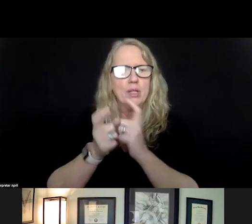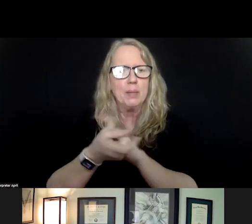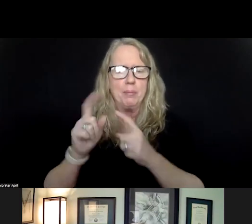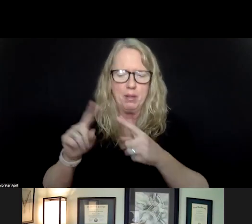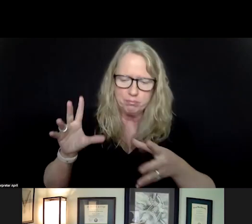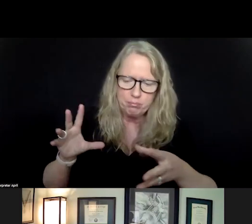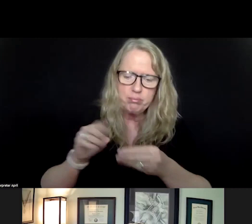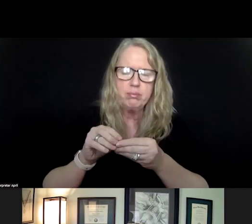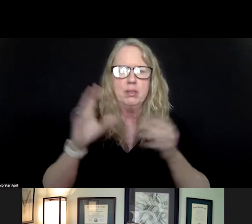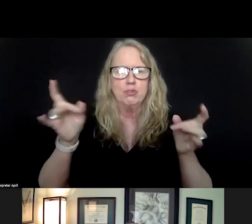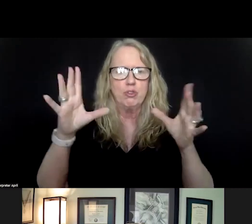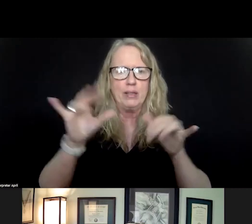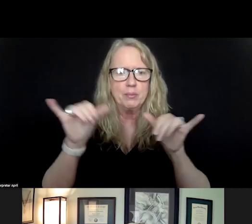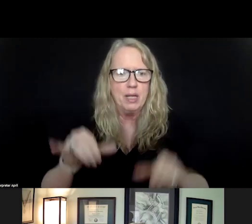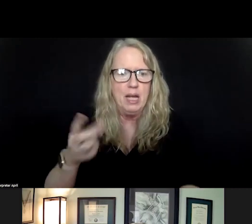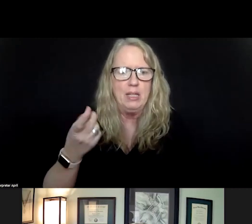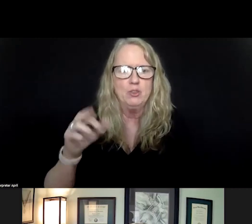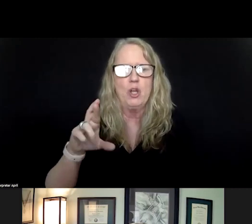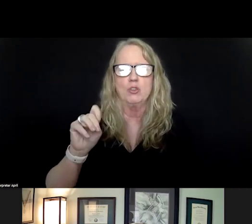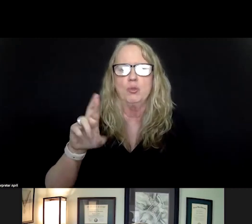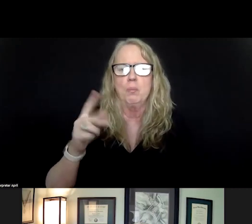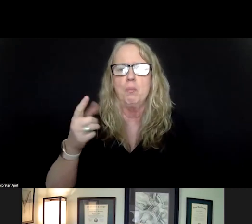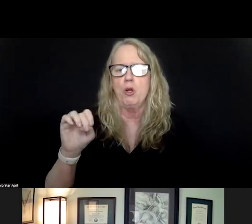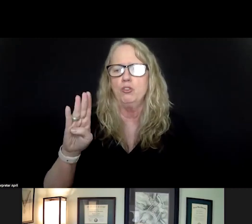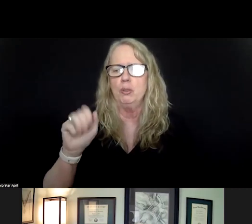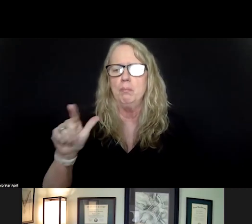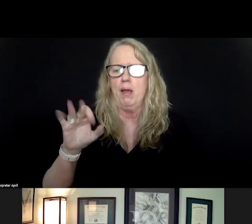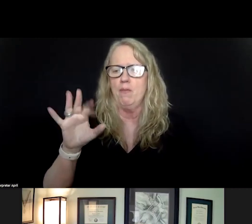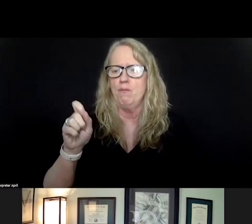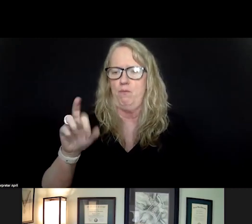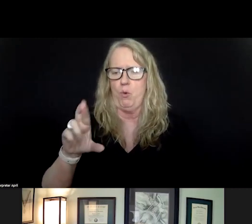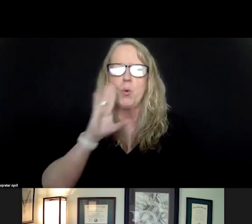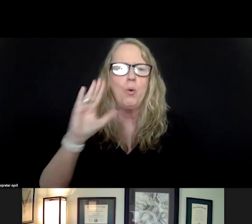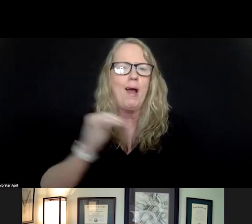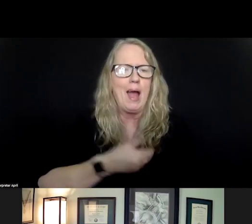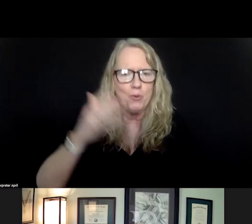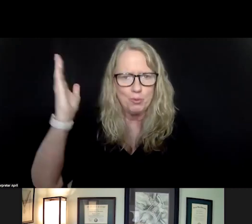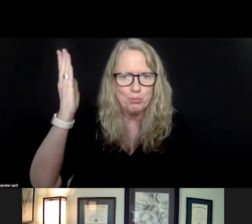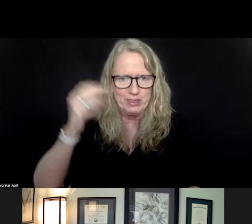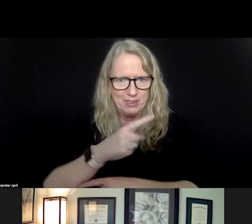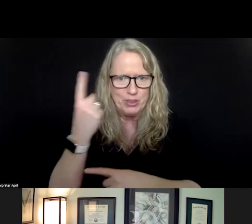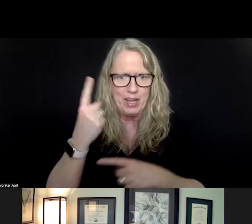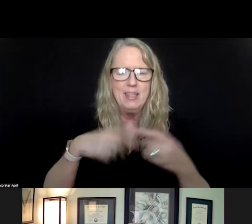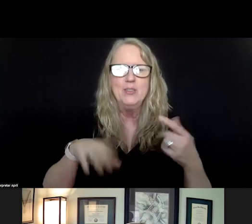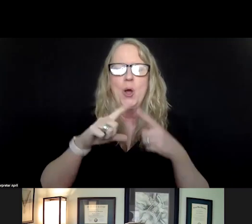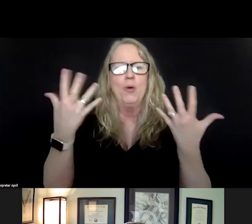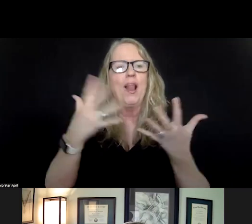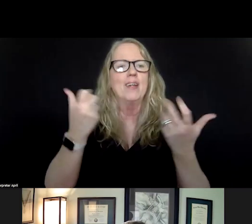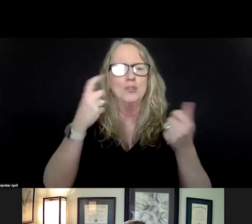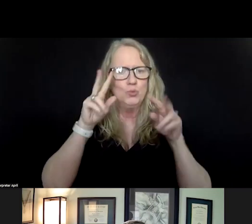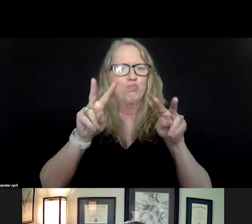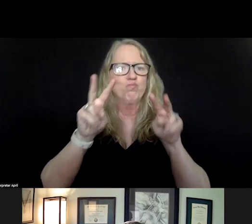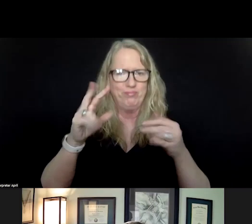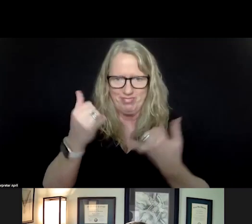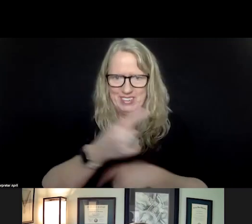crisis system, and Dr. Margie Balfour will be our featured presentation. So lots to look forward to as we jump in today.